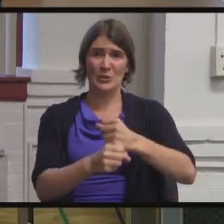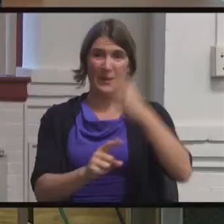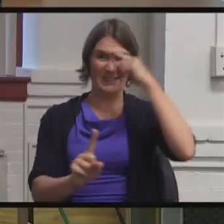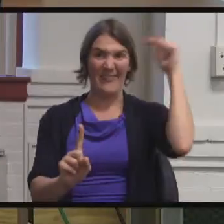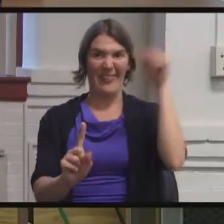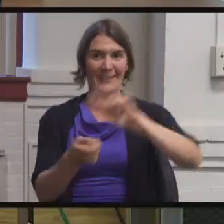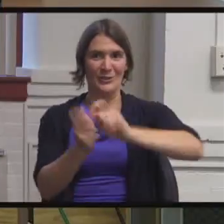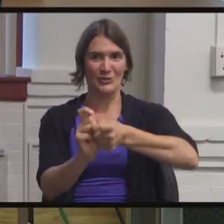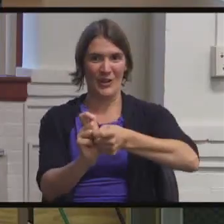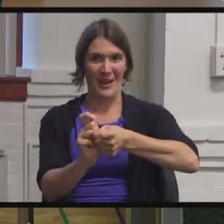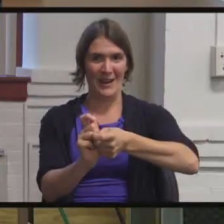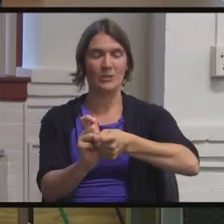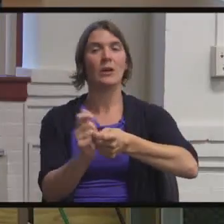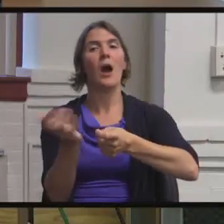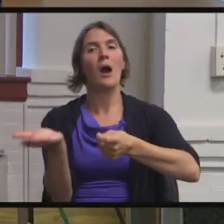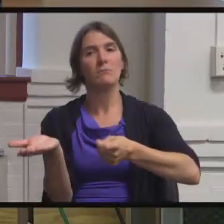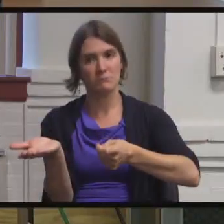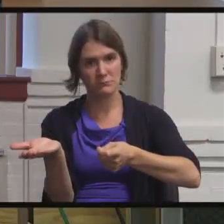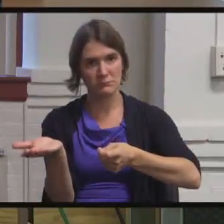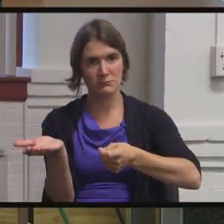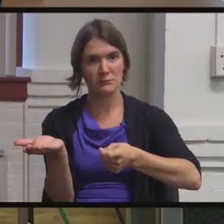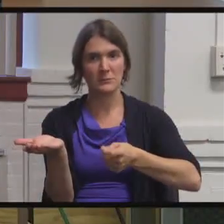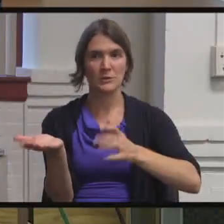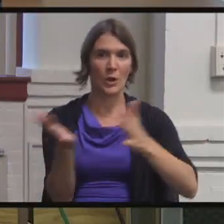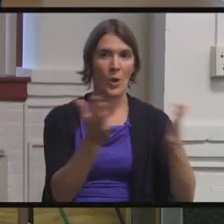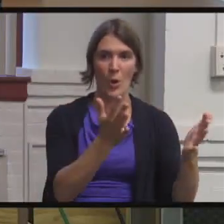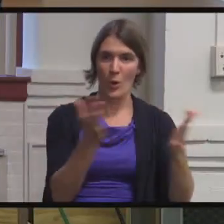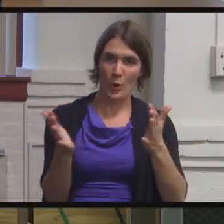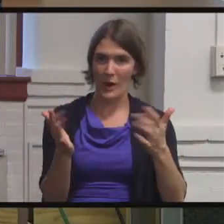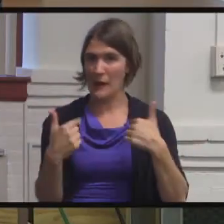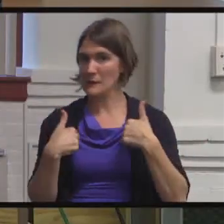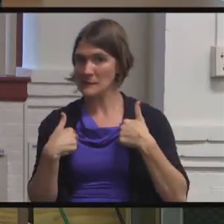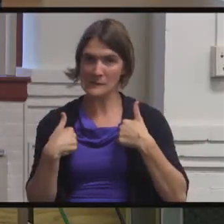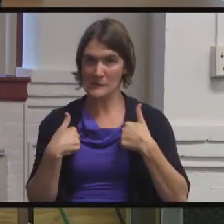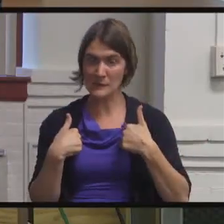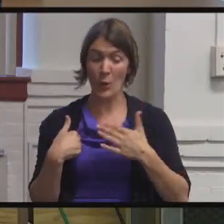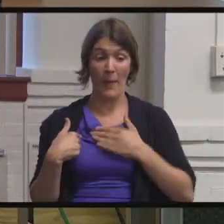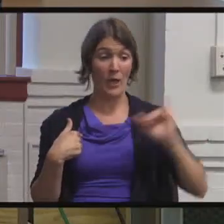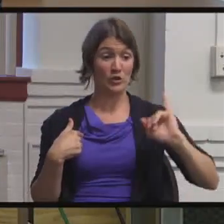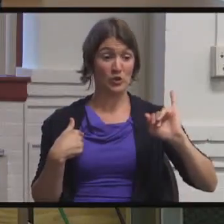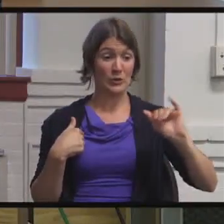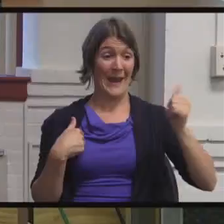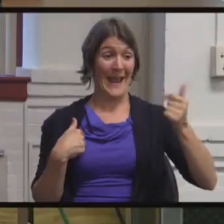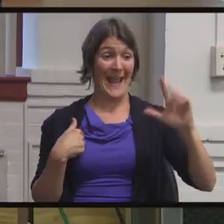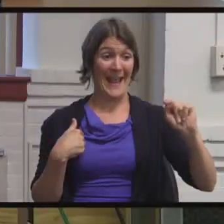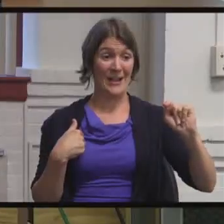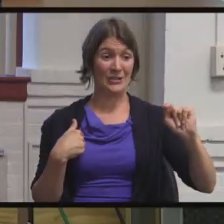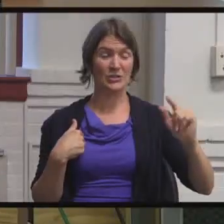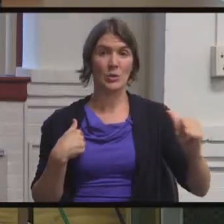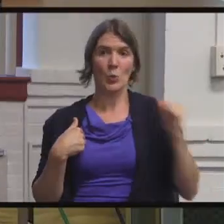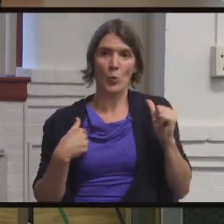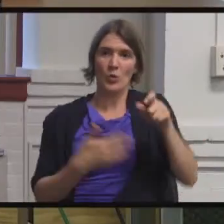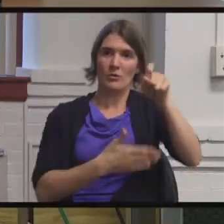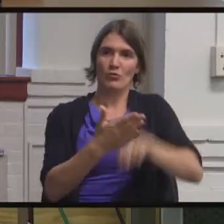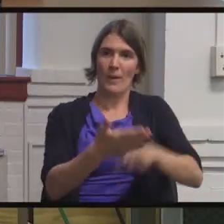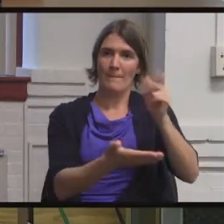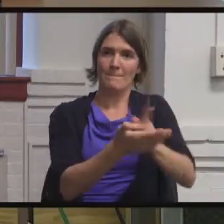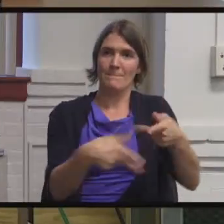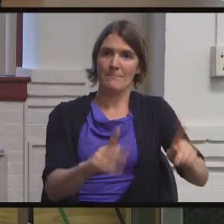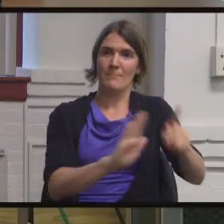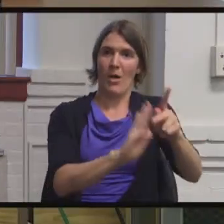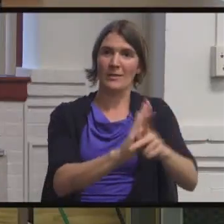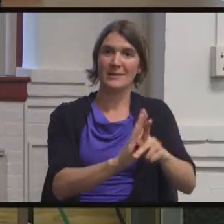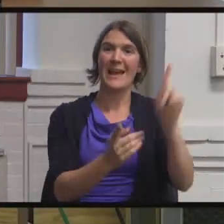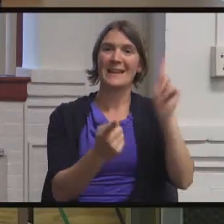this change. And so it was one of those chicken and the egg sort of thing where my insurance agent didn't want to write the policy until he knew we were allowed to have the